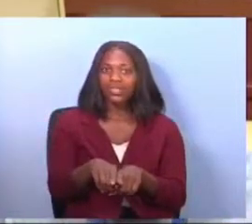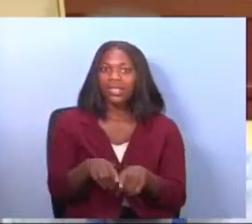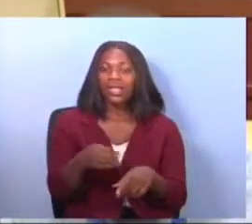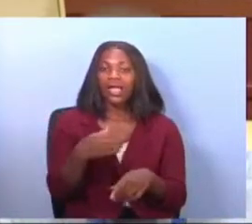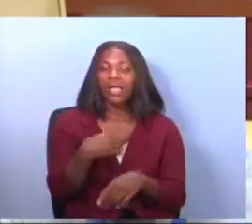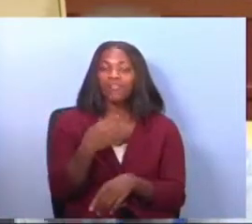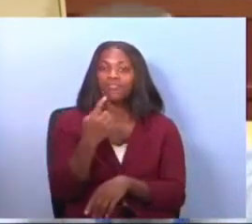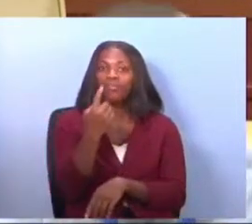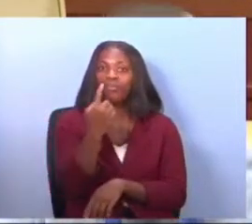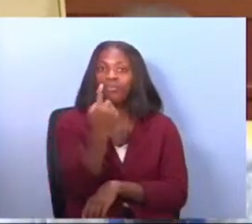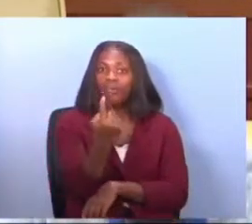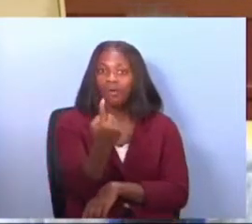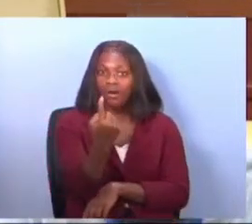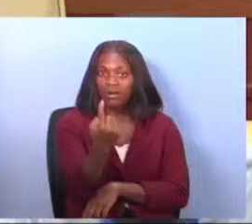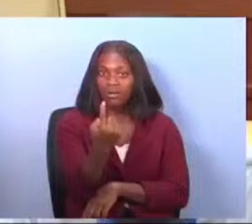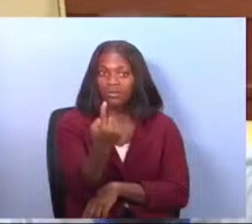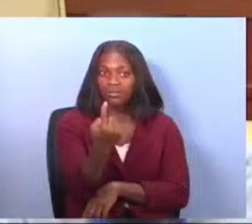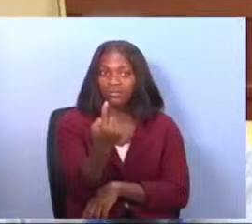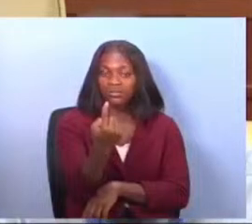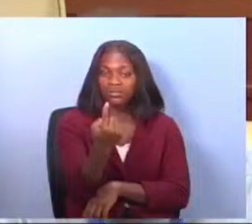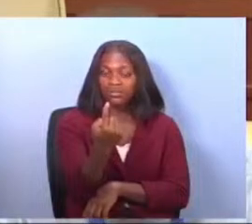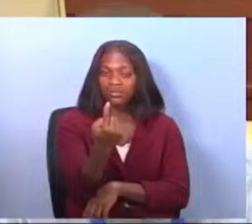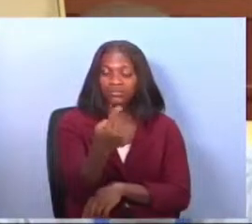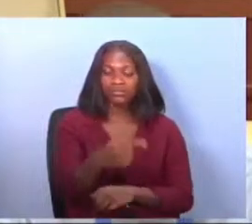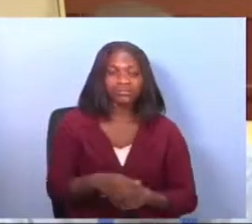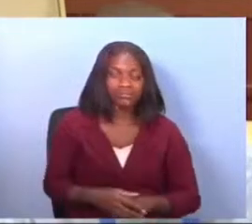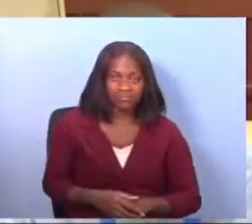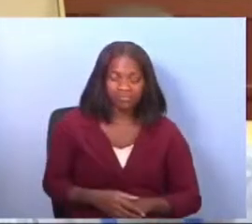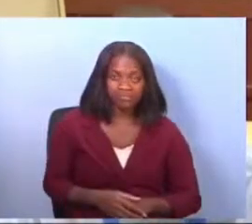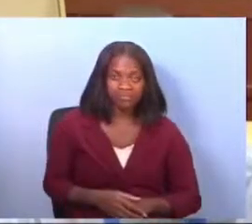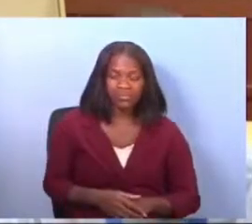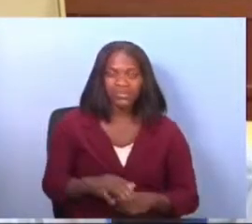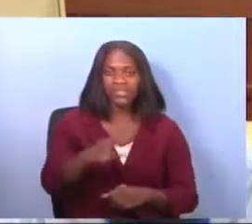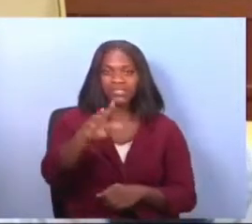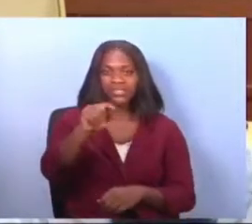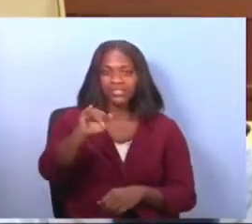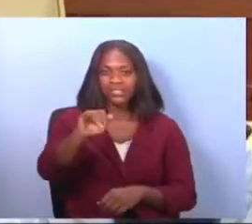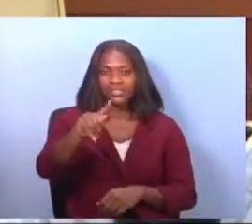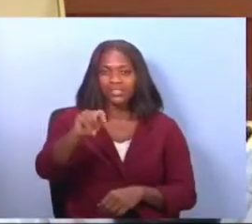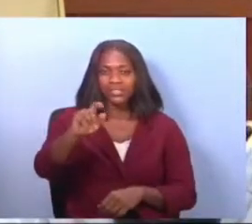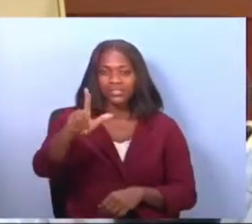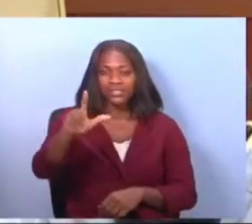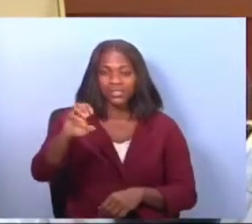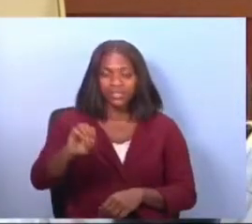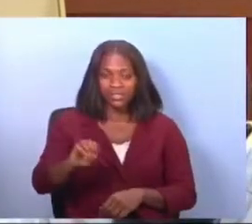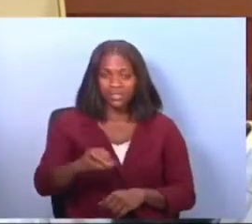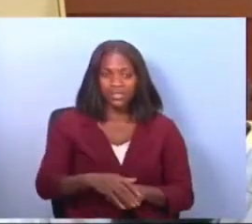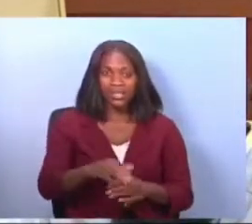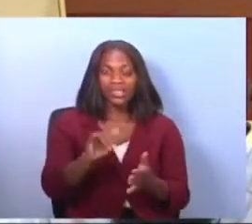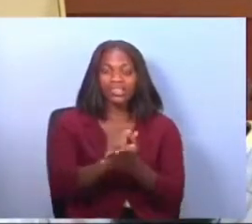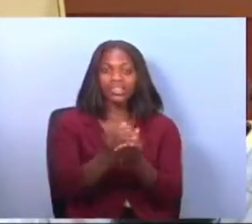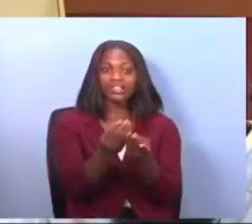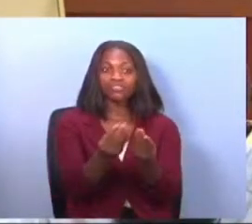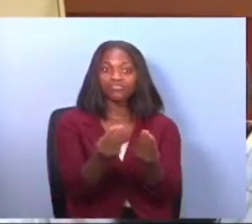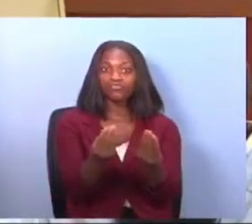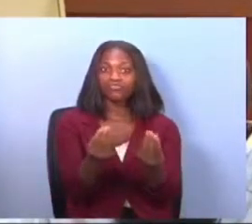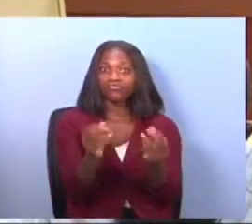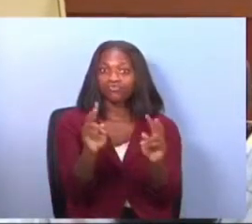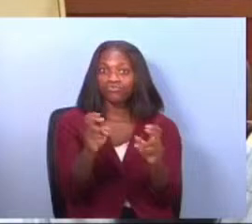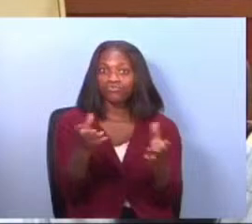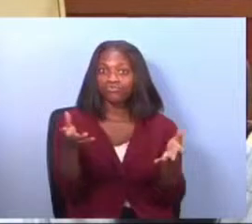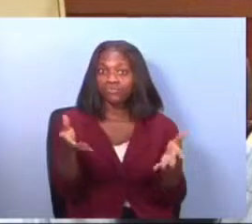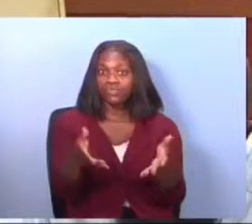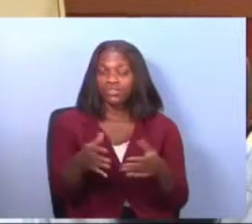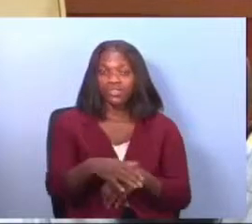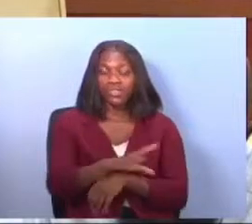title recognized and the member make provision for it. And I think that solved a matter on the floor. And